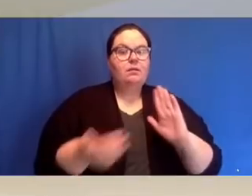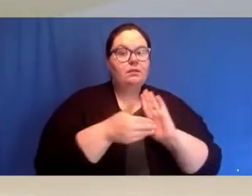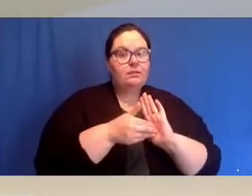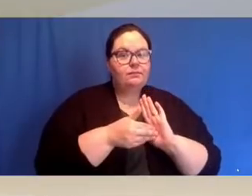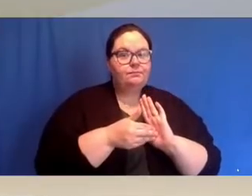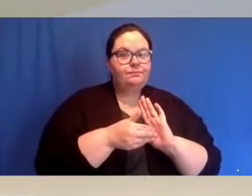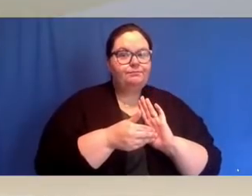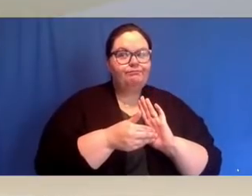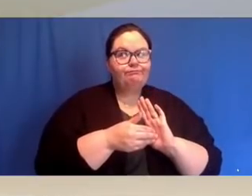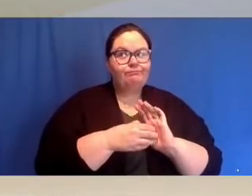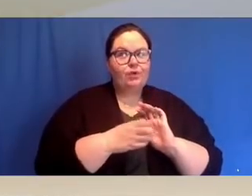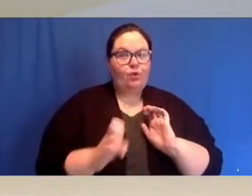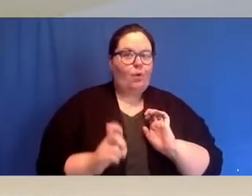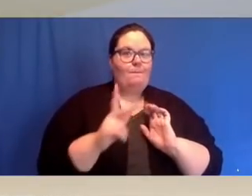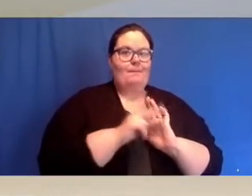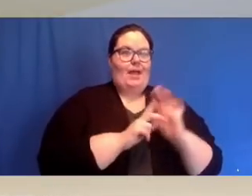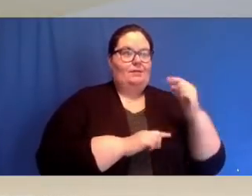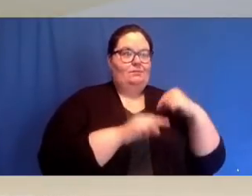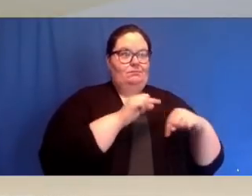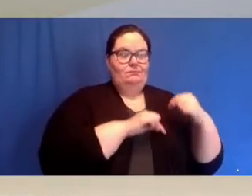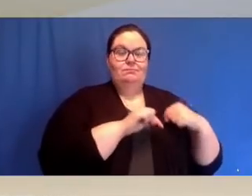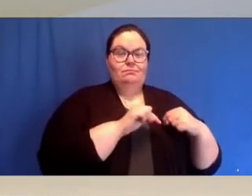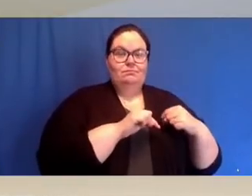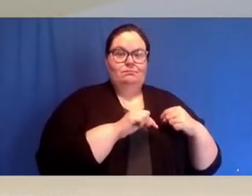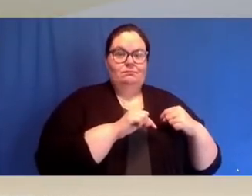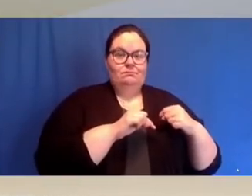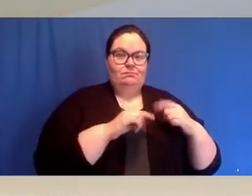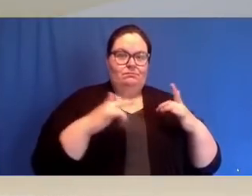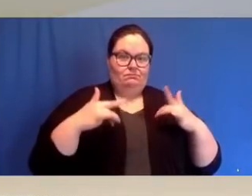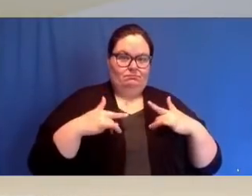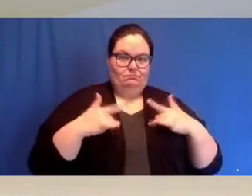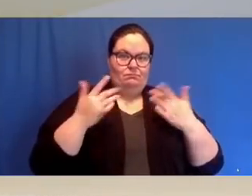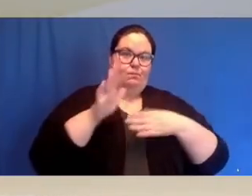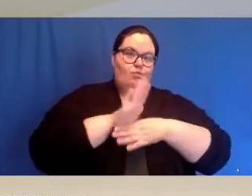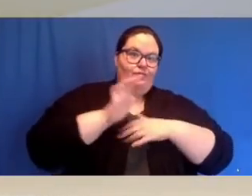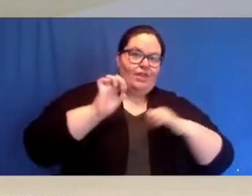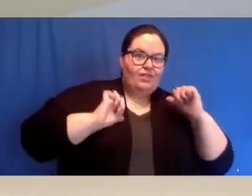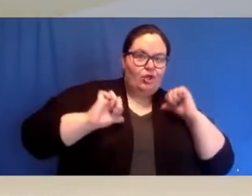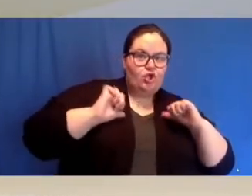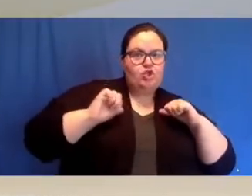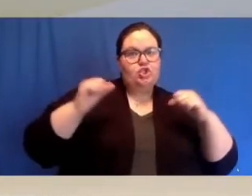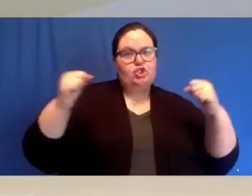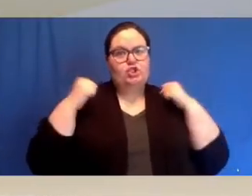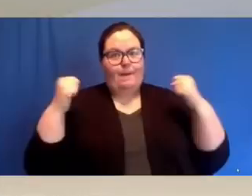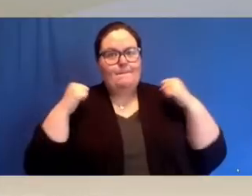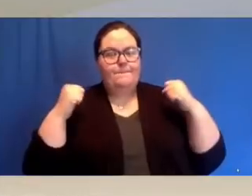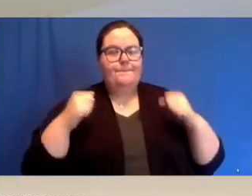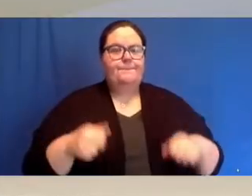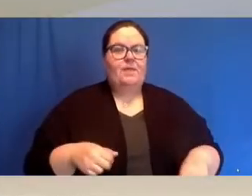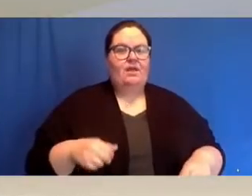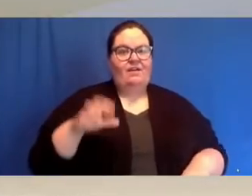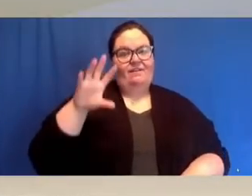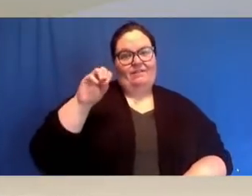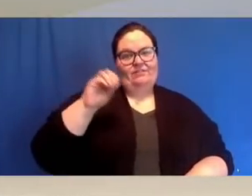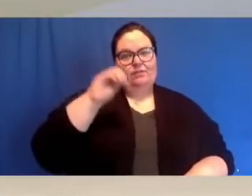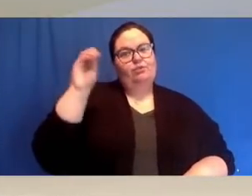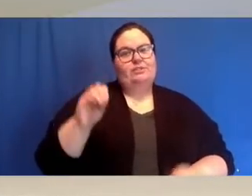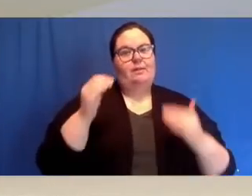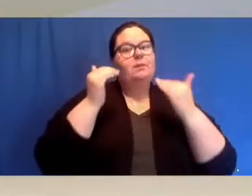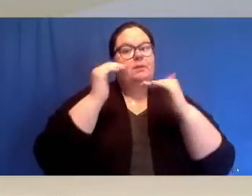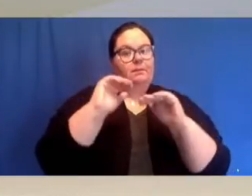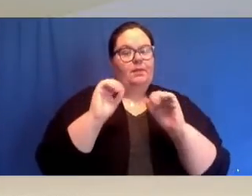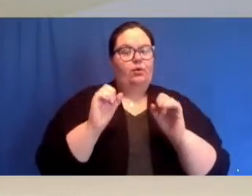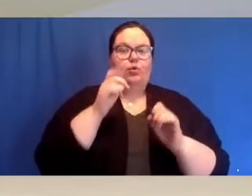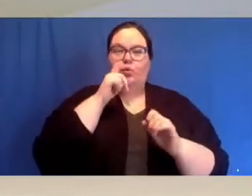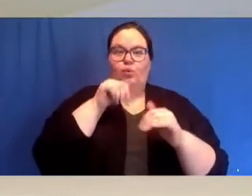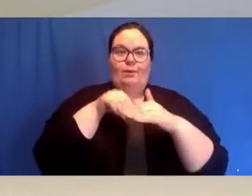basics. Those entertainment venues like movie theaters, it's really a 50% capacity in